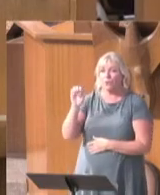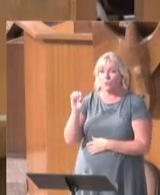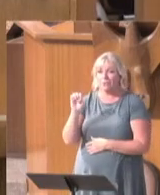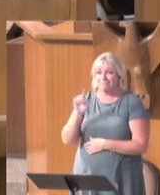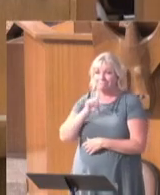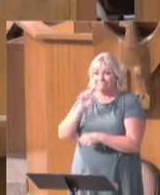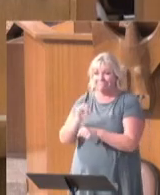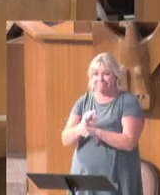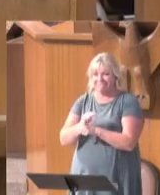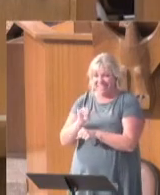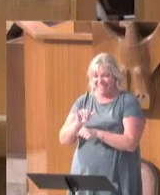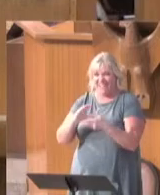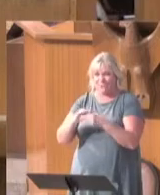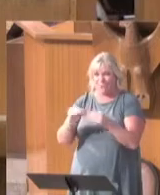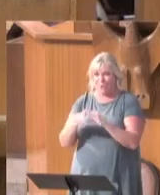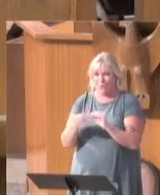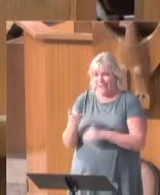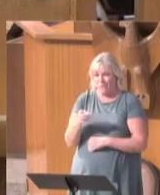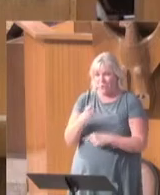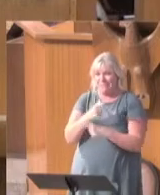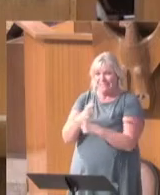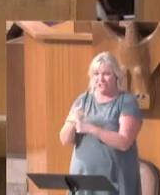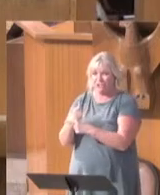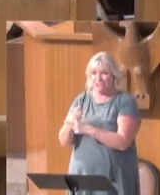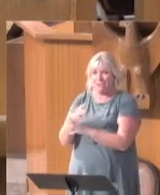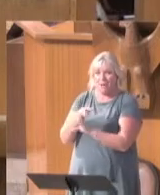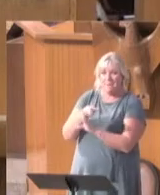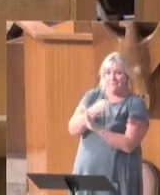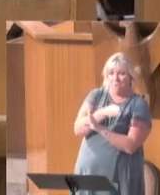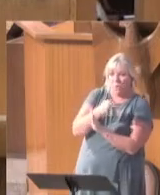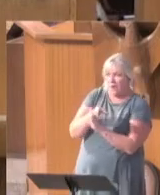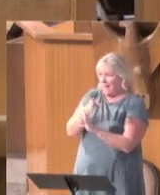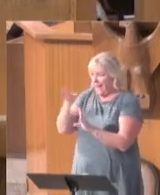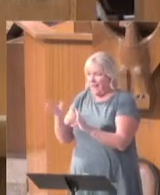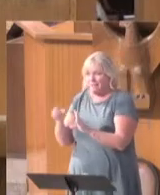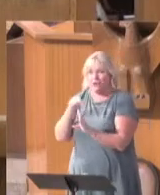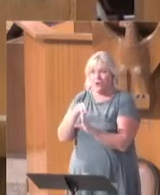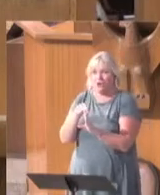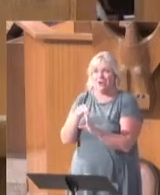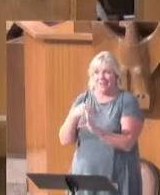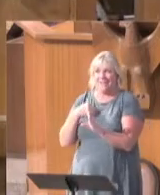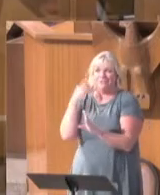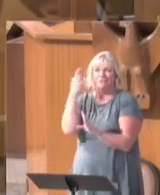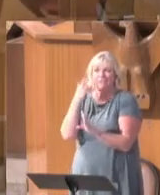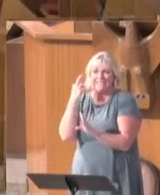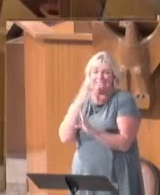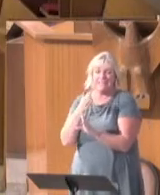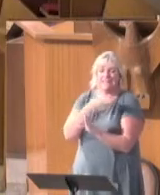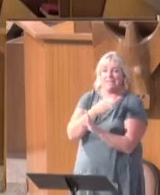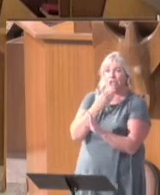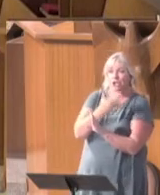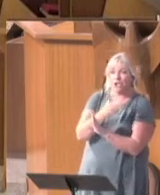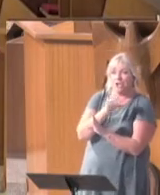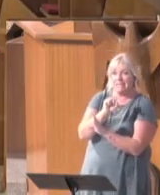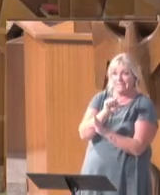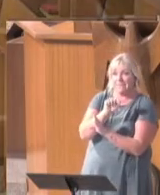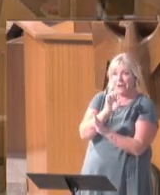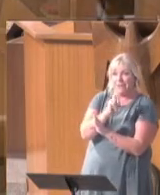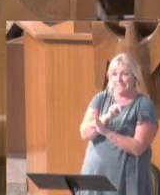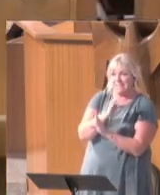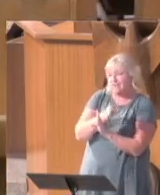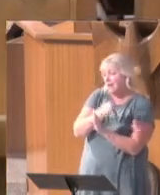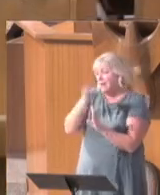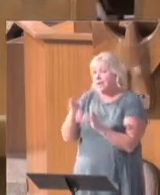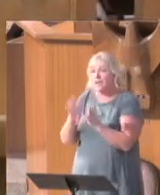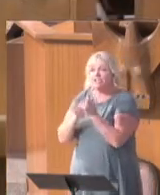of Martha and Mary is sandwiched between the story of the Good Samaritan and the scene where Jesus goes away